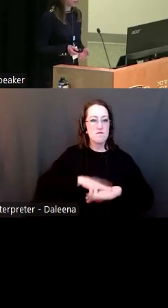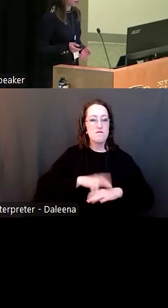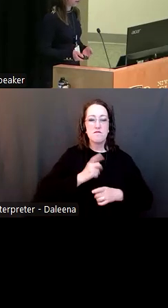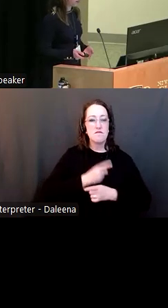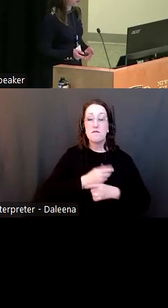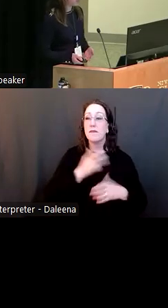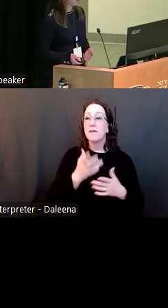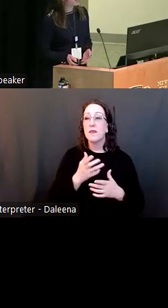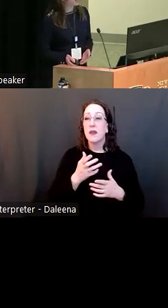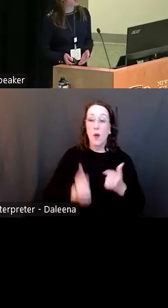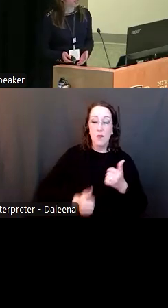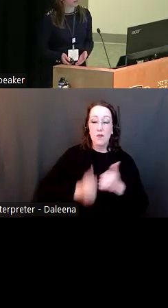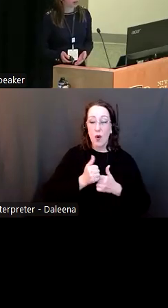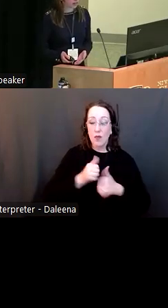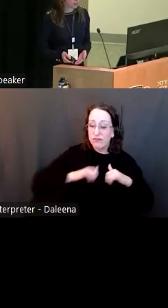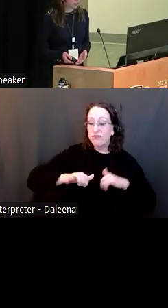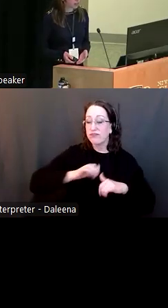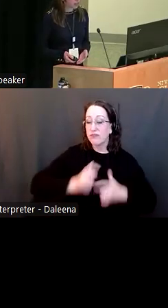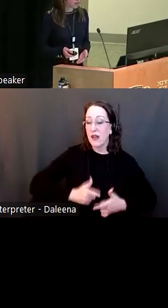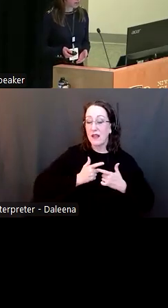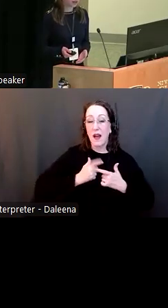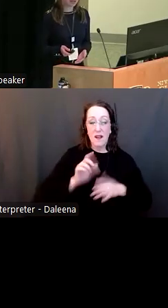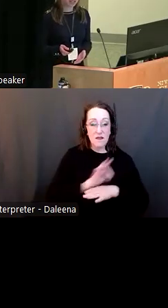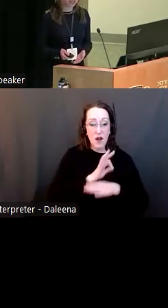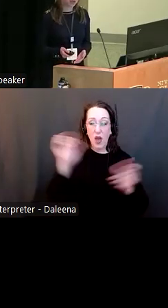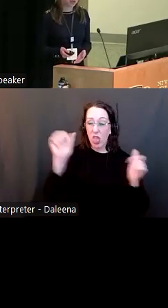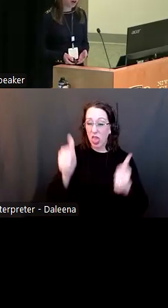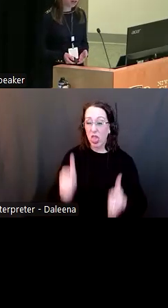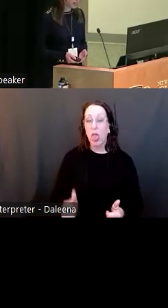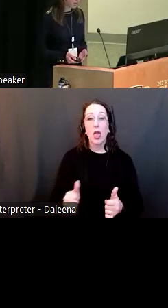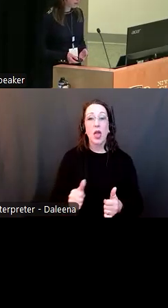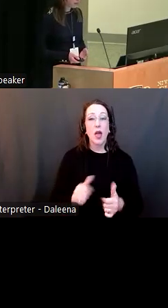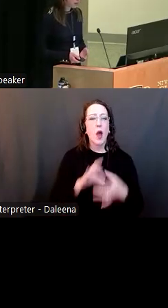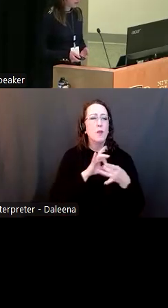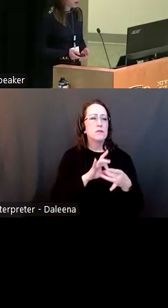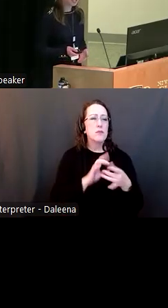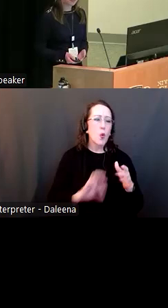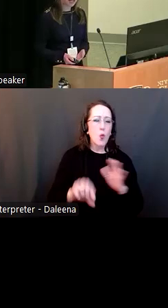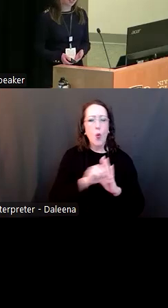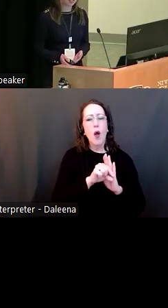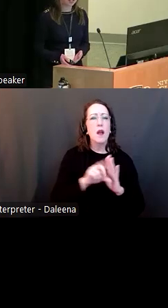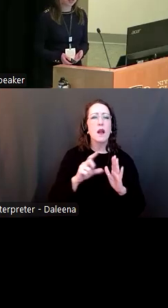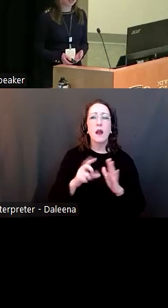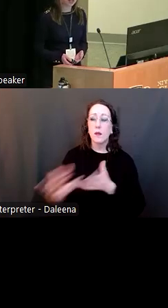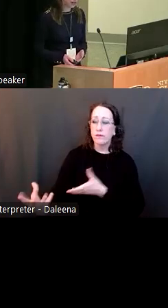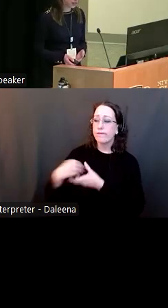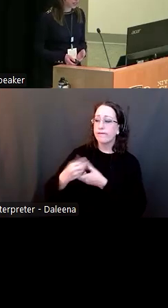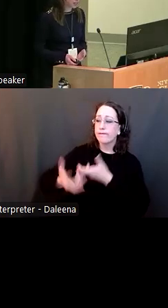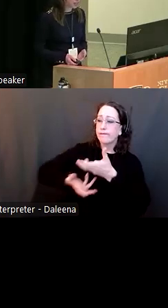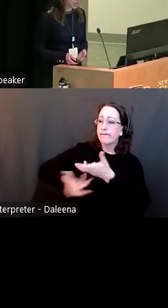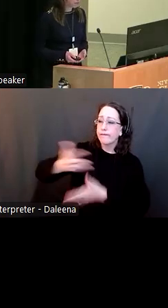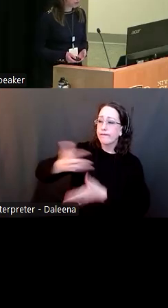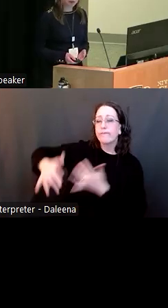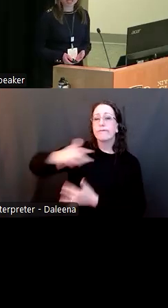common life functions that decompensate include relationship quality, participation in social